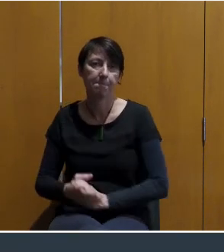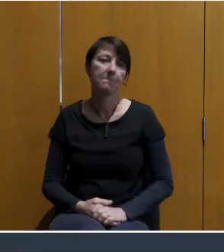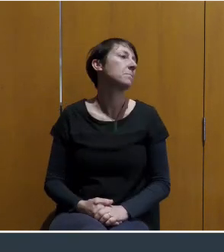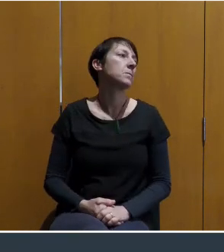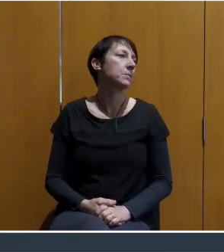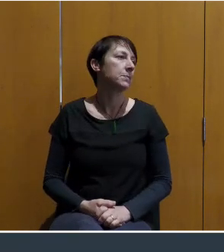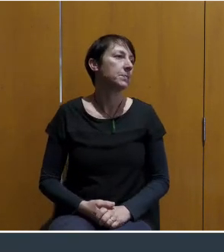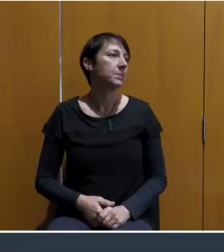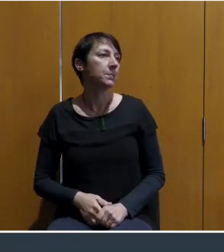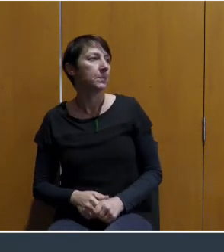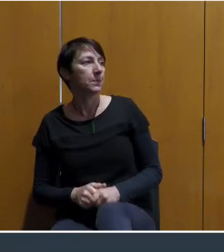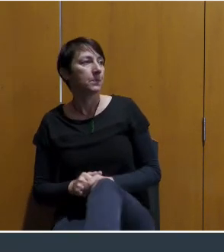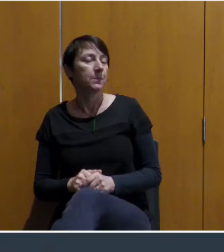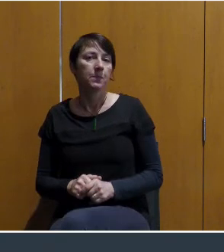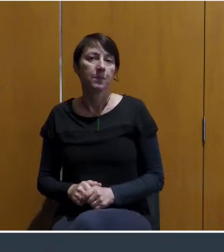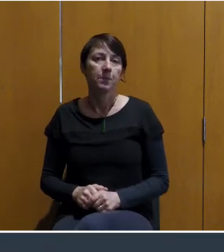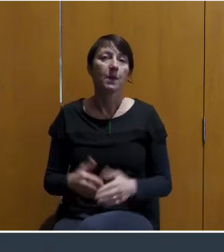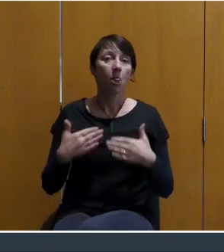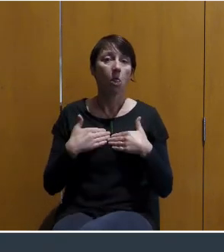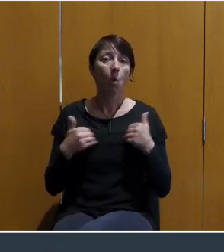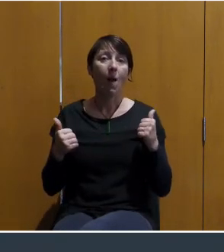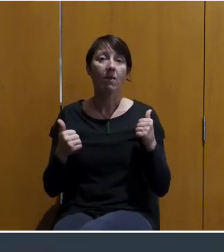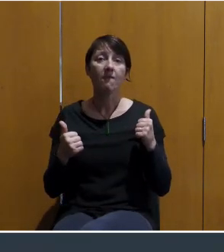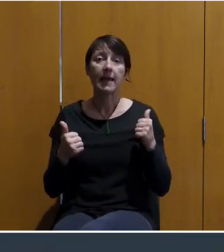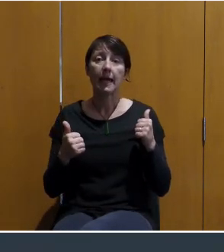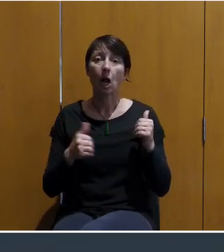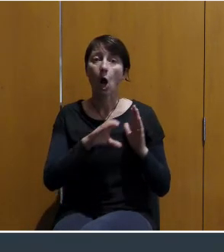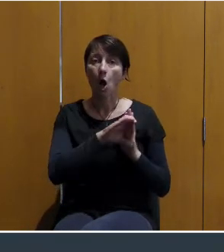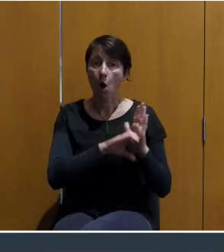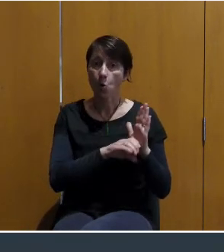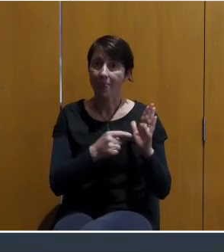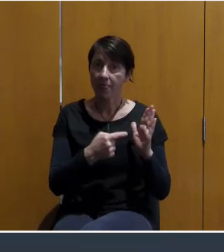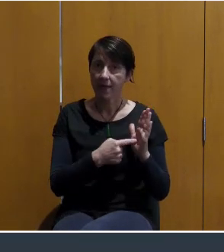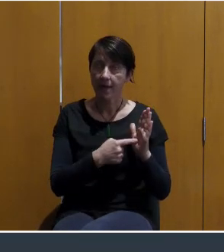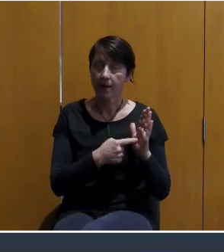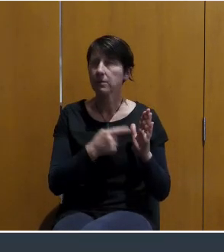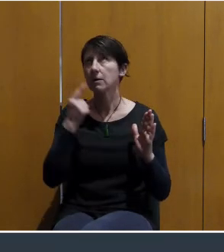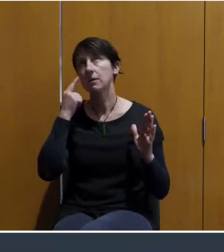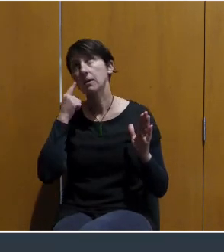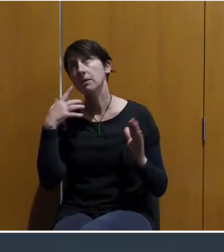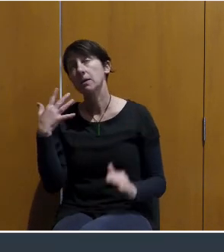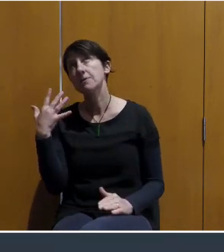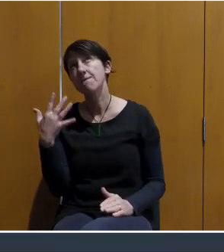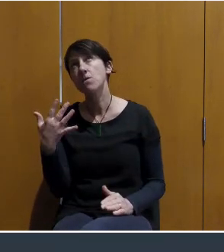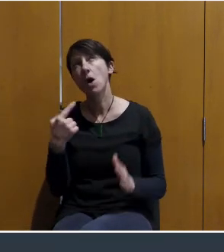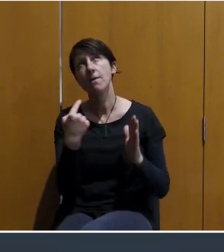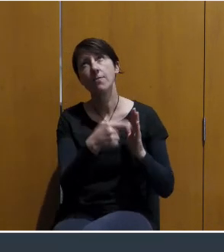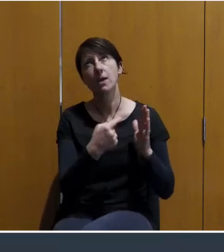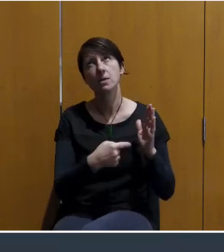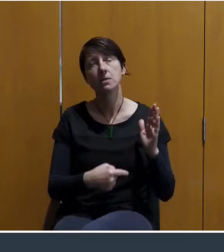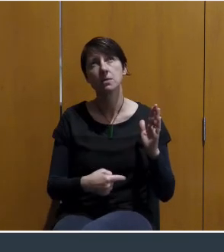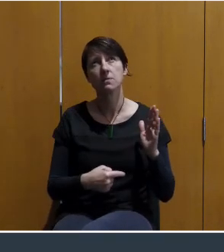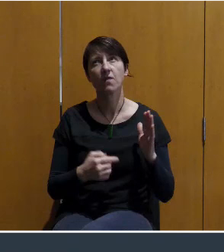in the welfare code, and I'm just going off the top of my head here. There's about 5 provisions in the welfare code that